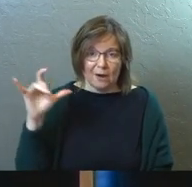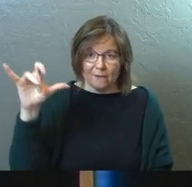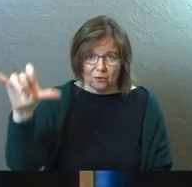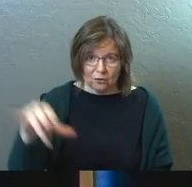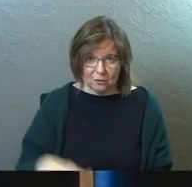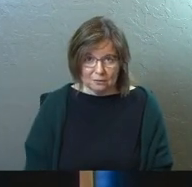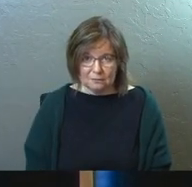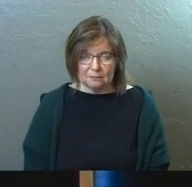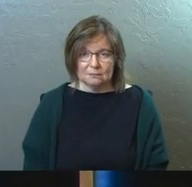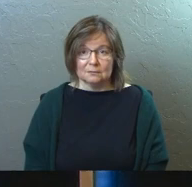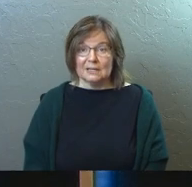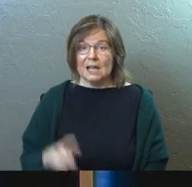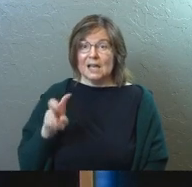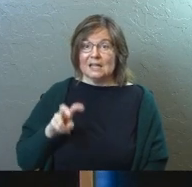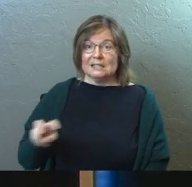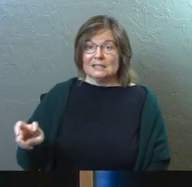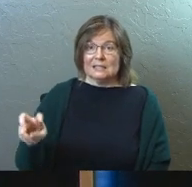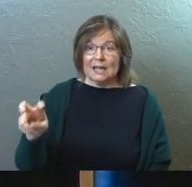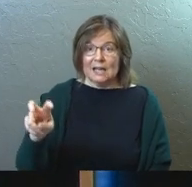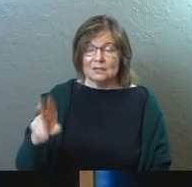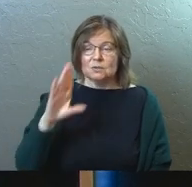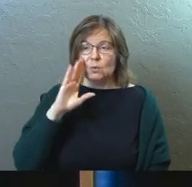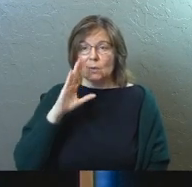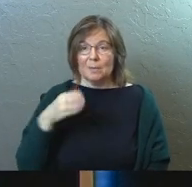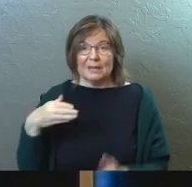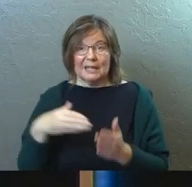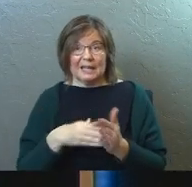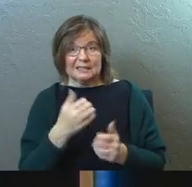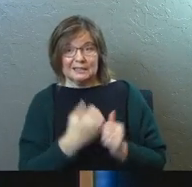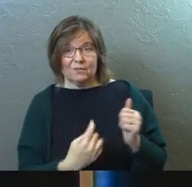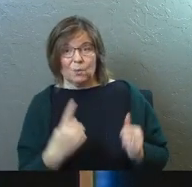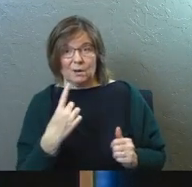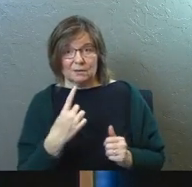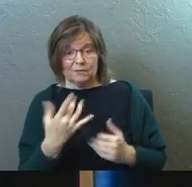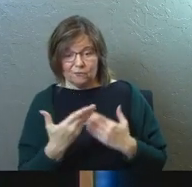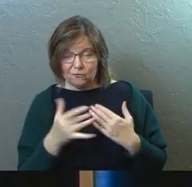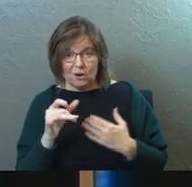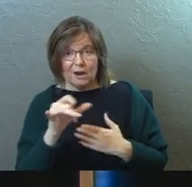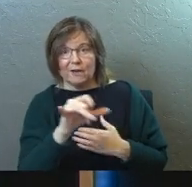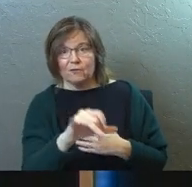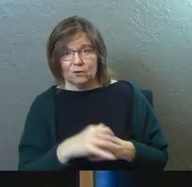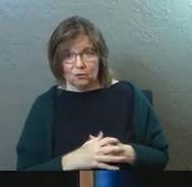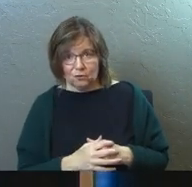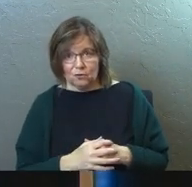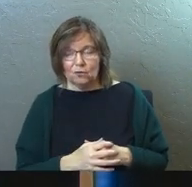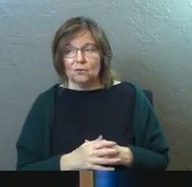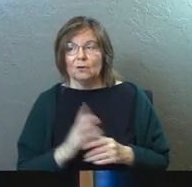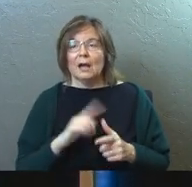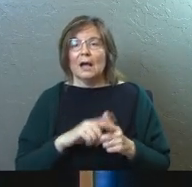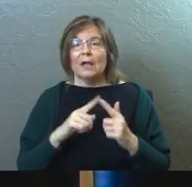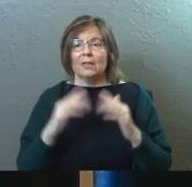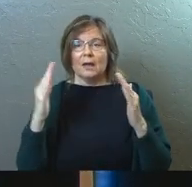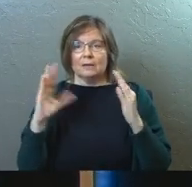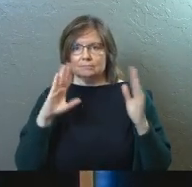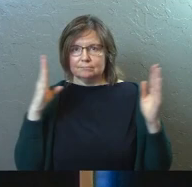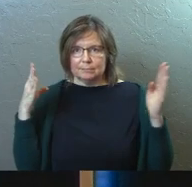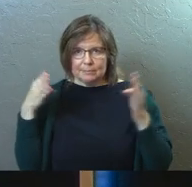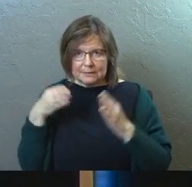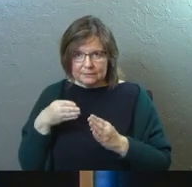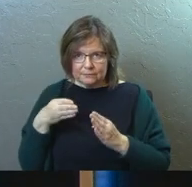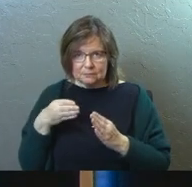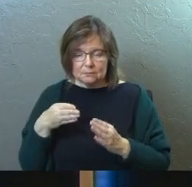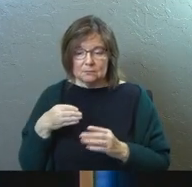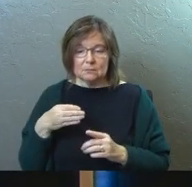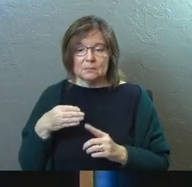forever. And snakes are going to be against everybody forever. And then God gets specific.